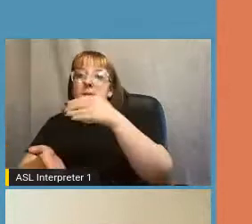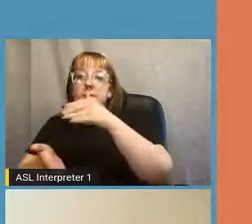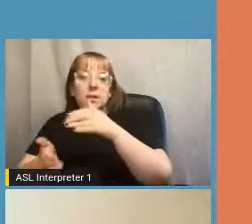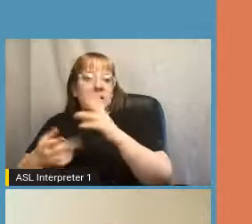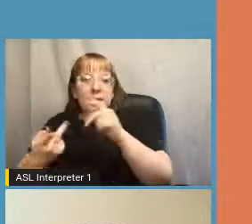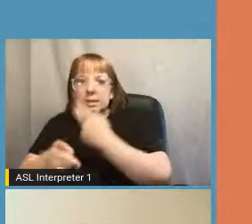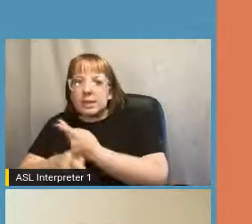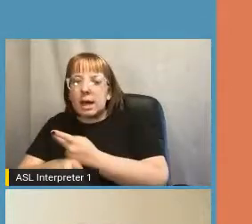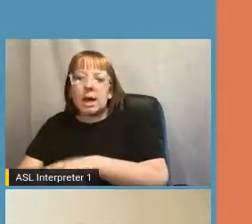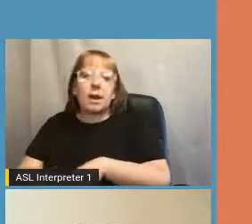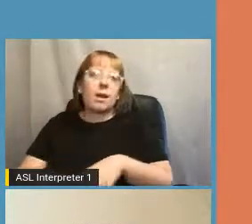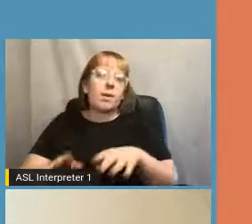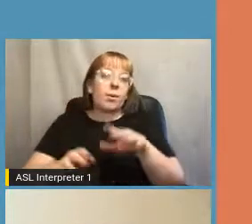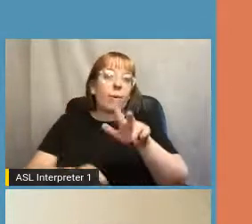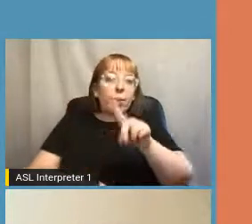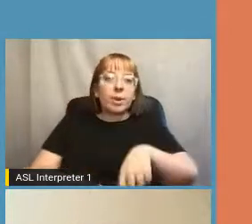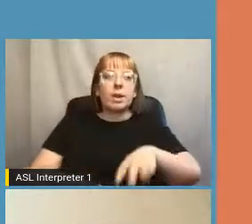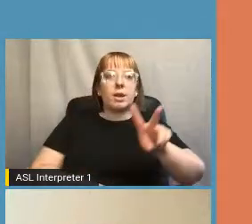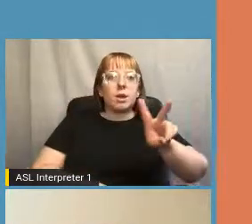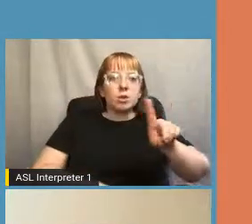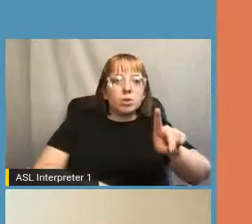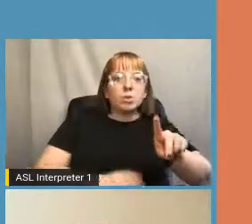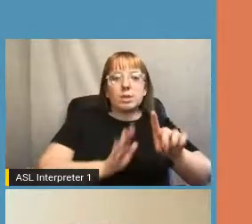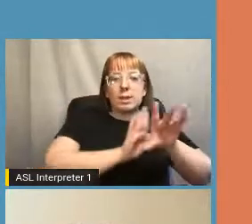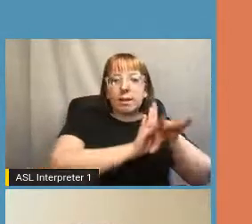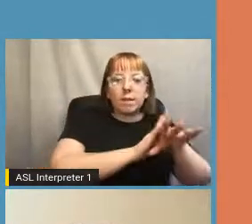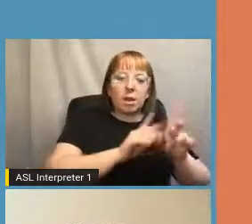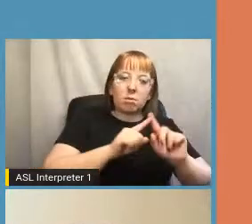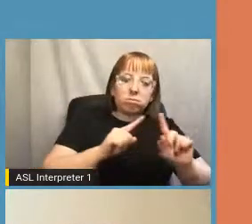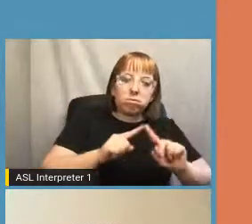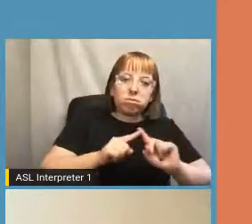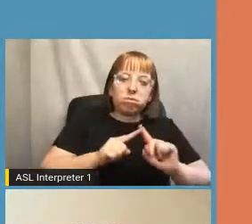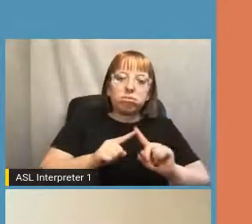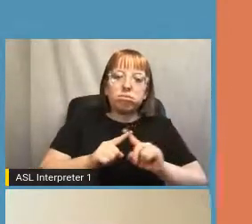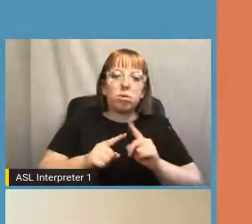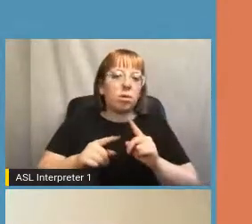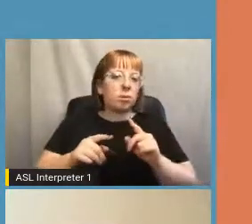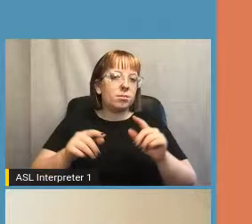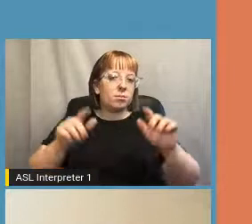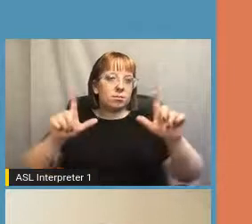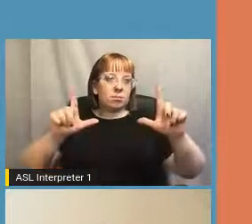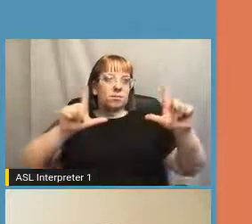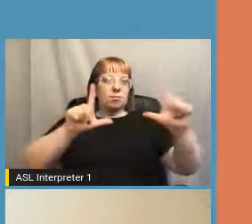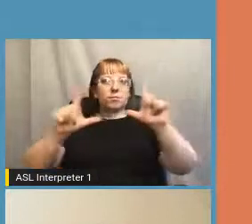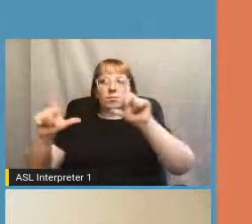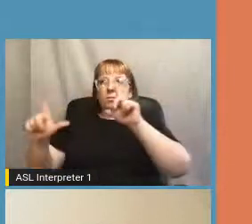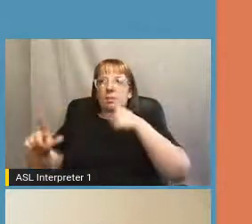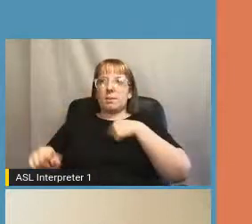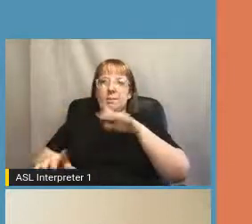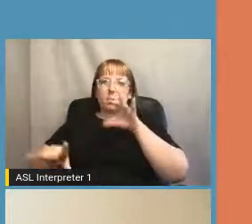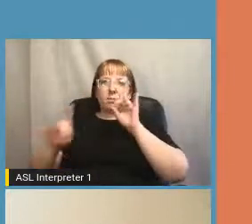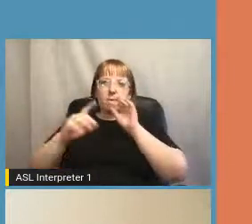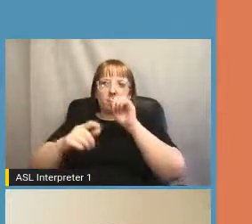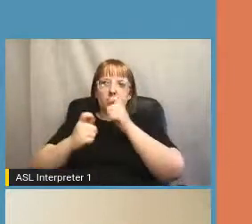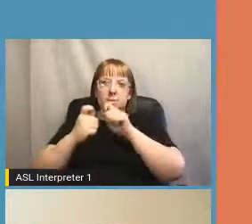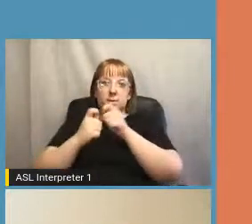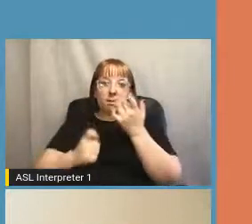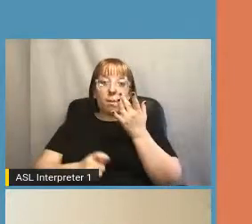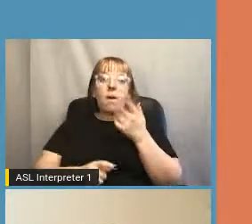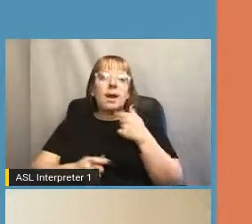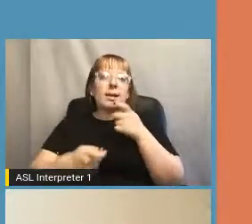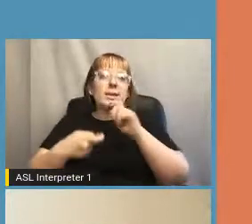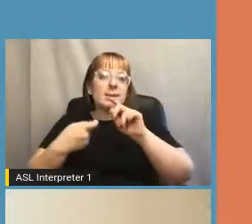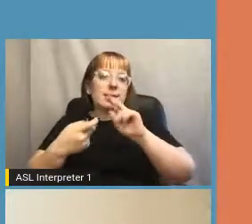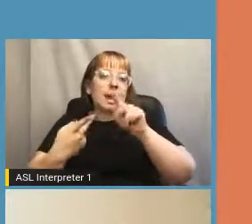video or 3D in terms of what goes on the walls in those spots. I even did an ABCD situation